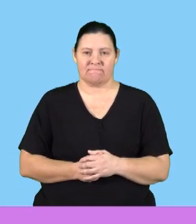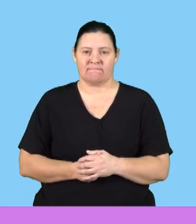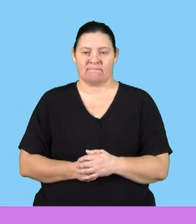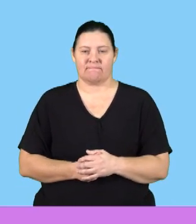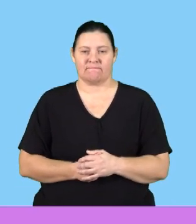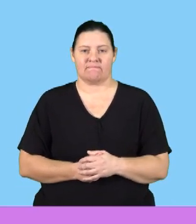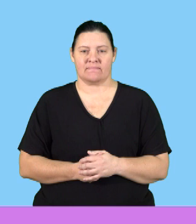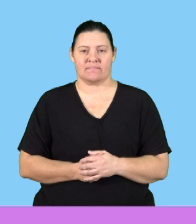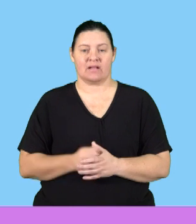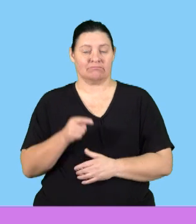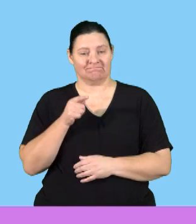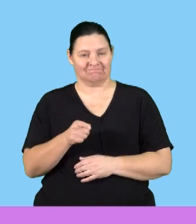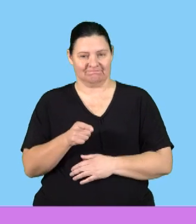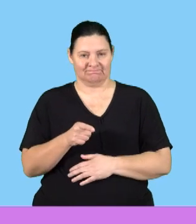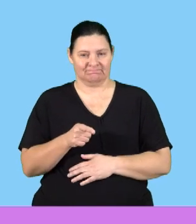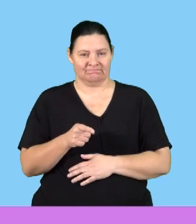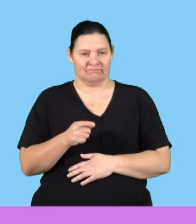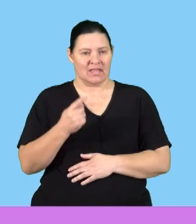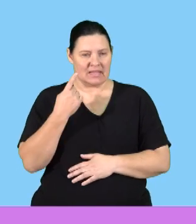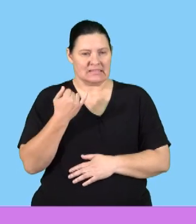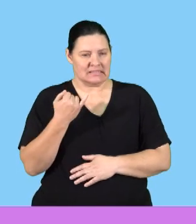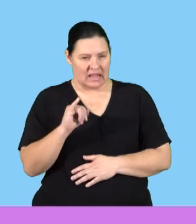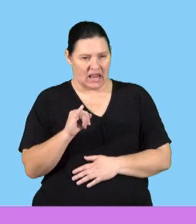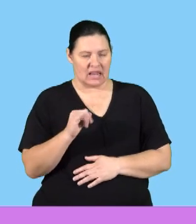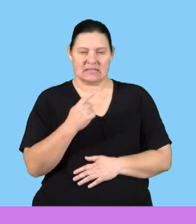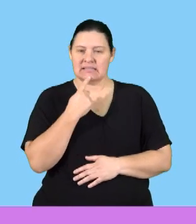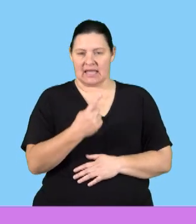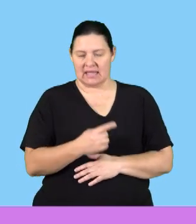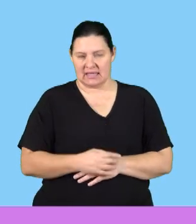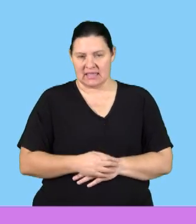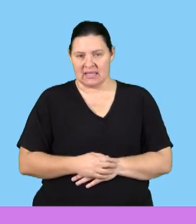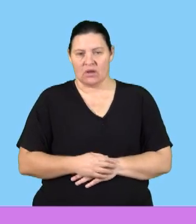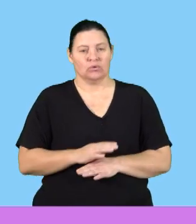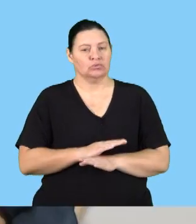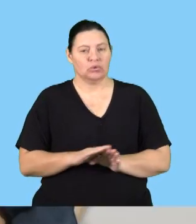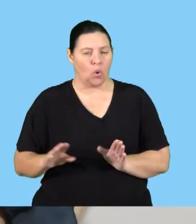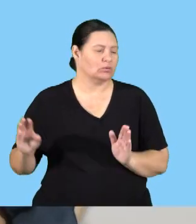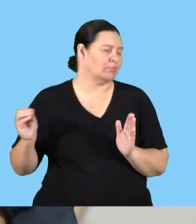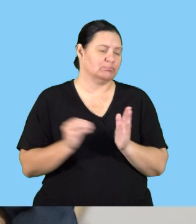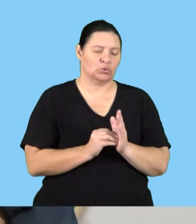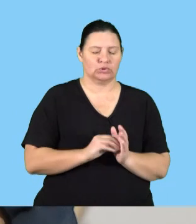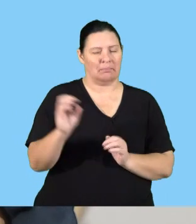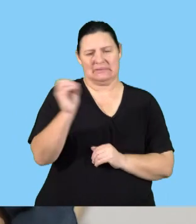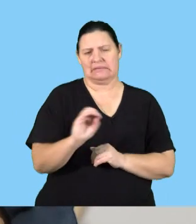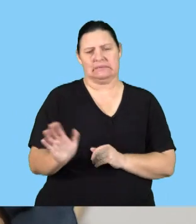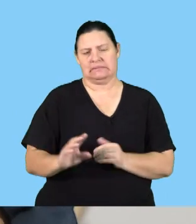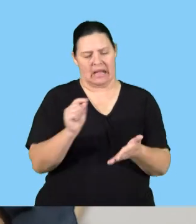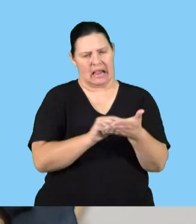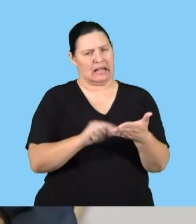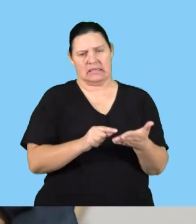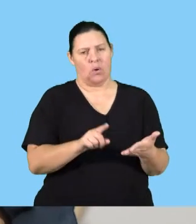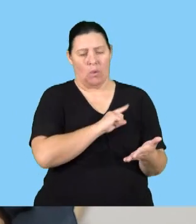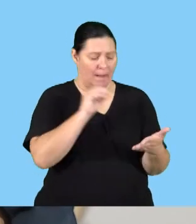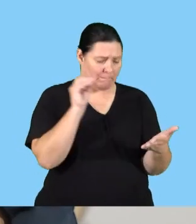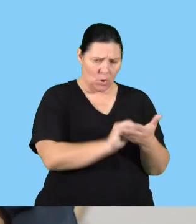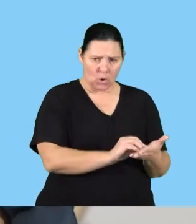now, I said this, and I think I'm still emphasizing this, that you don't have to press the percentage sign, because